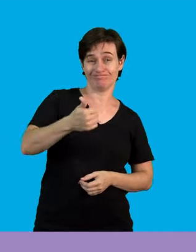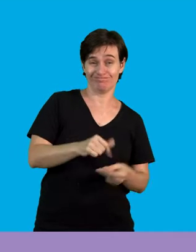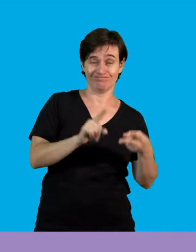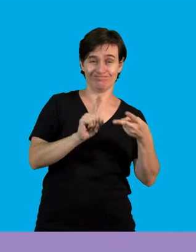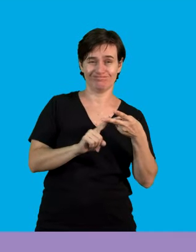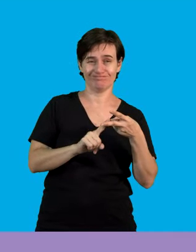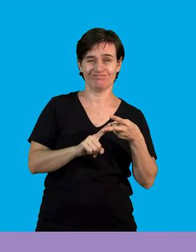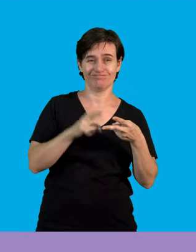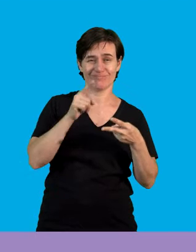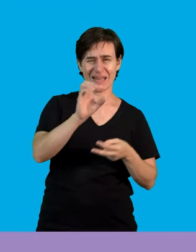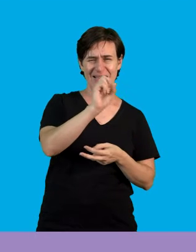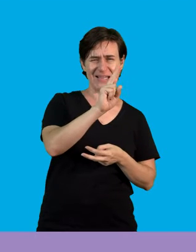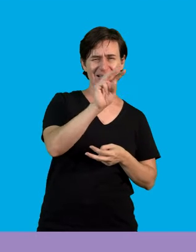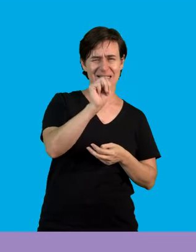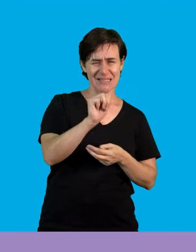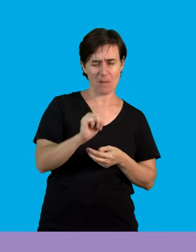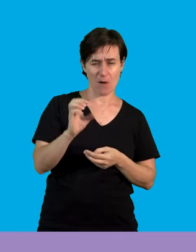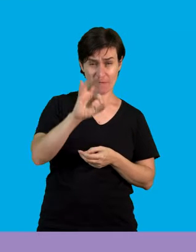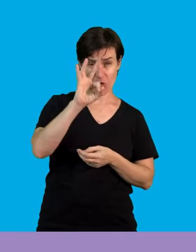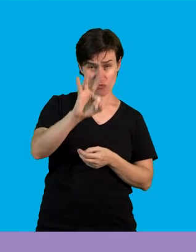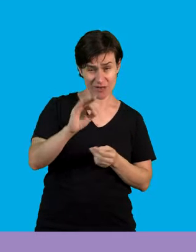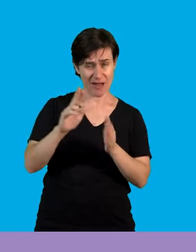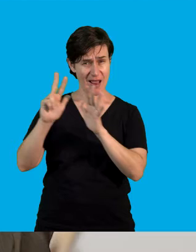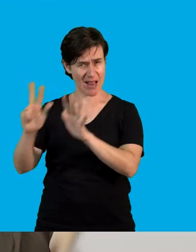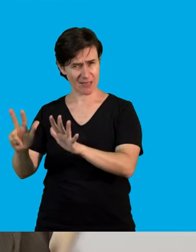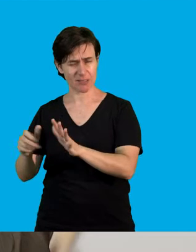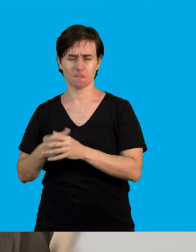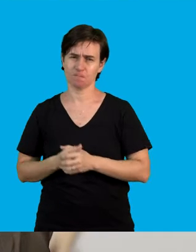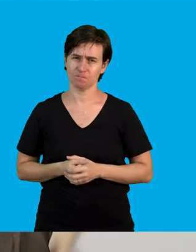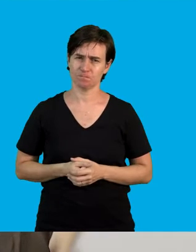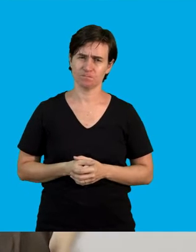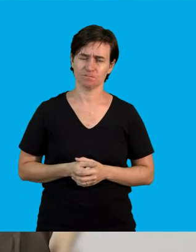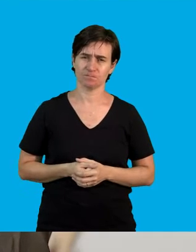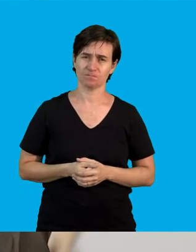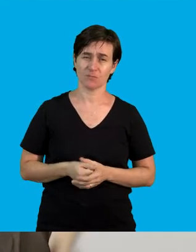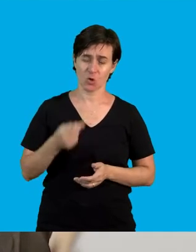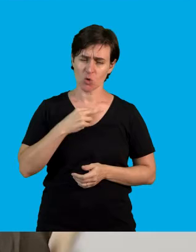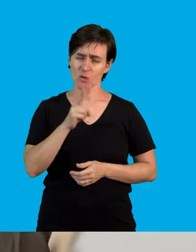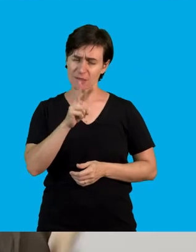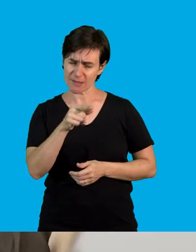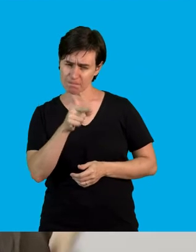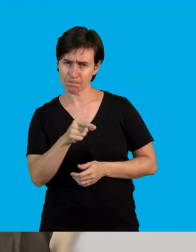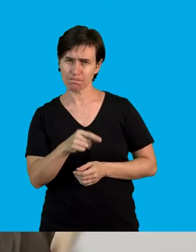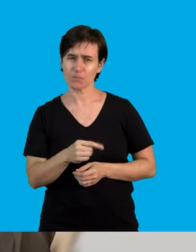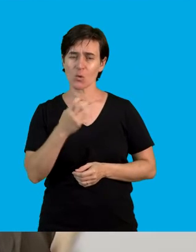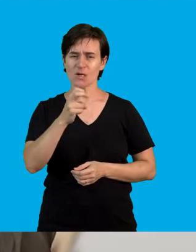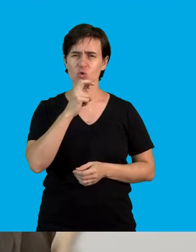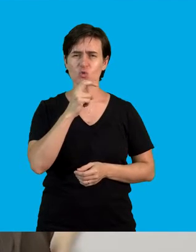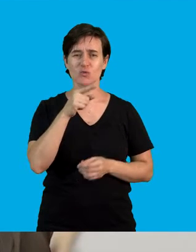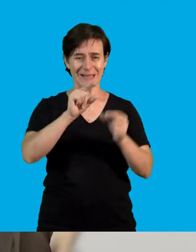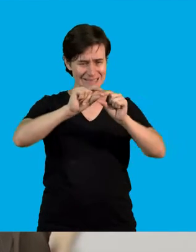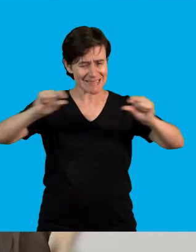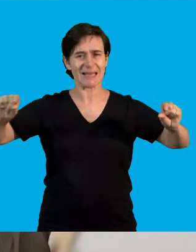Secondly, the sum of 3 and 8. Most of the calculations we will find they are